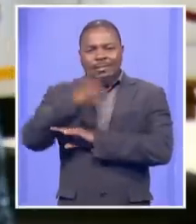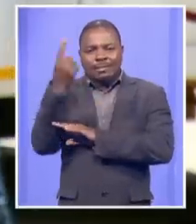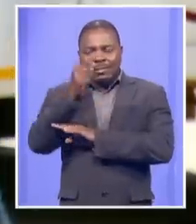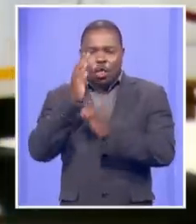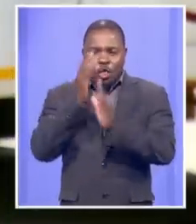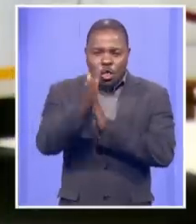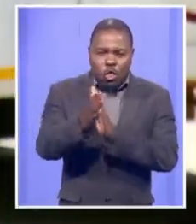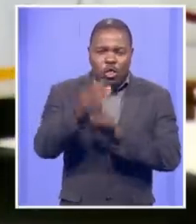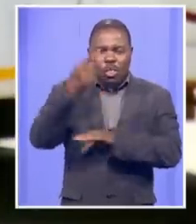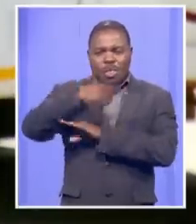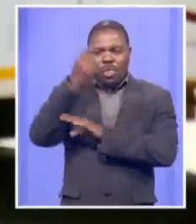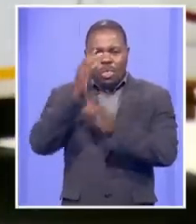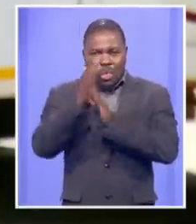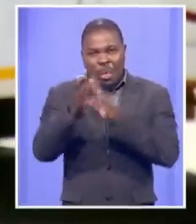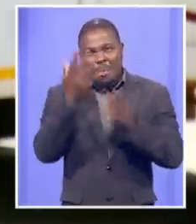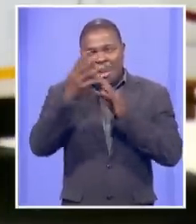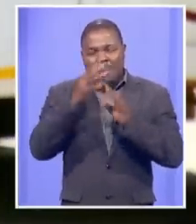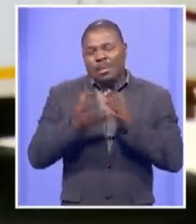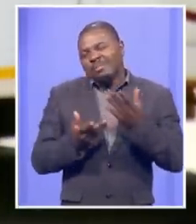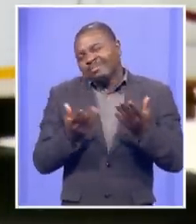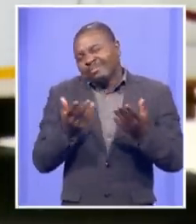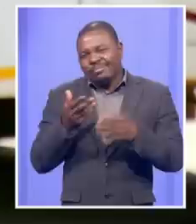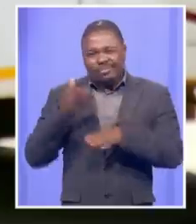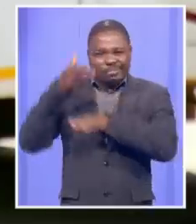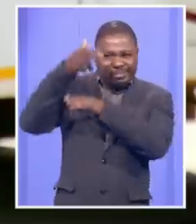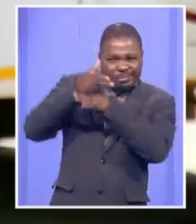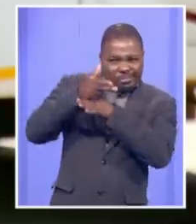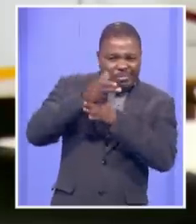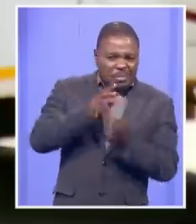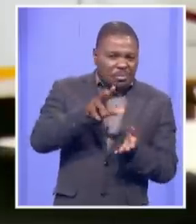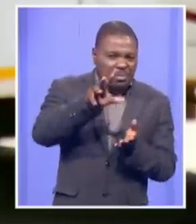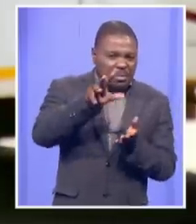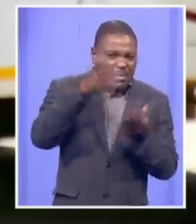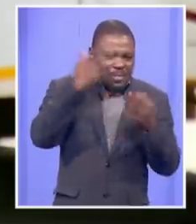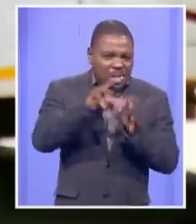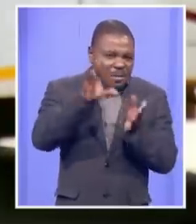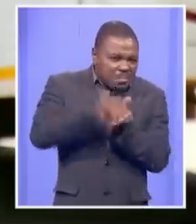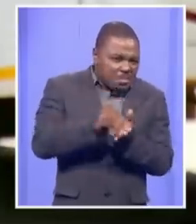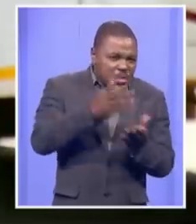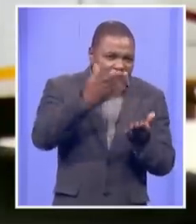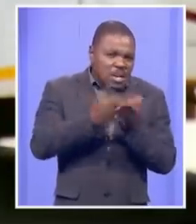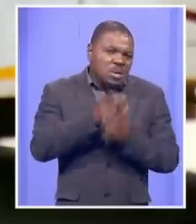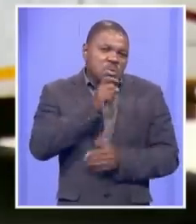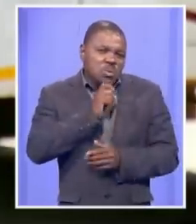through the toll gates. Is there any form of cameras there that maybe they can use